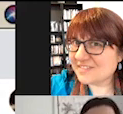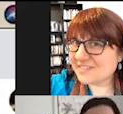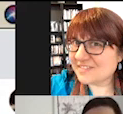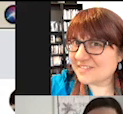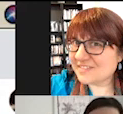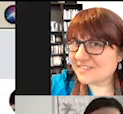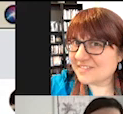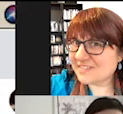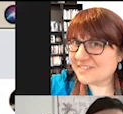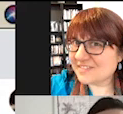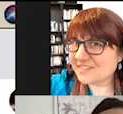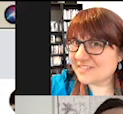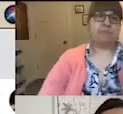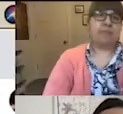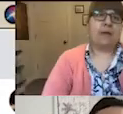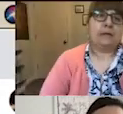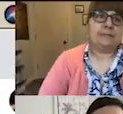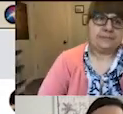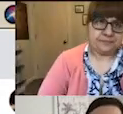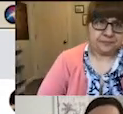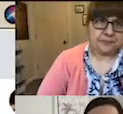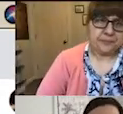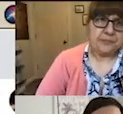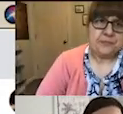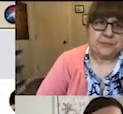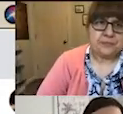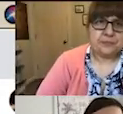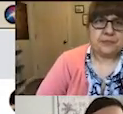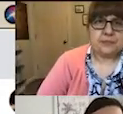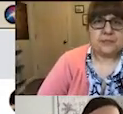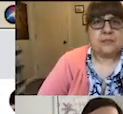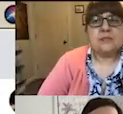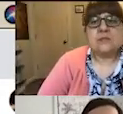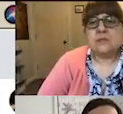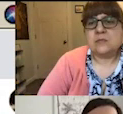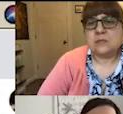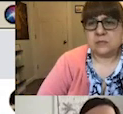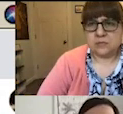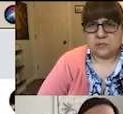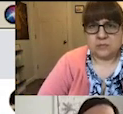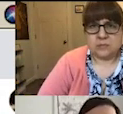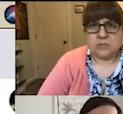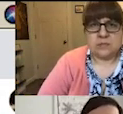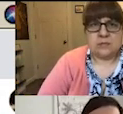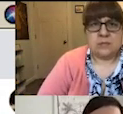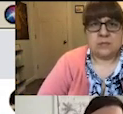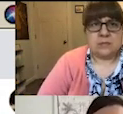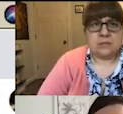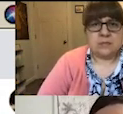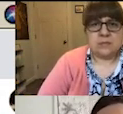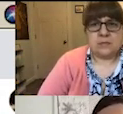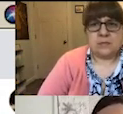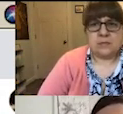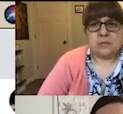graphic designer and advocate of the Spirit Lake Dakota Nation. She has a BFA in New Media Arts and Interactive